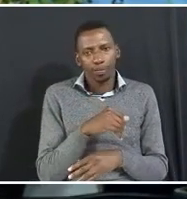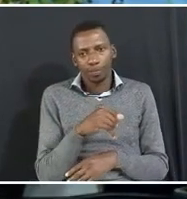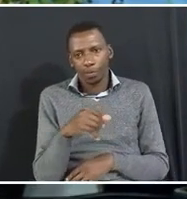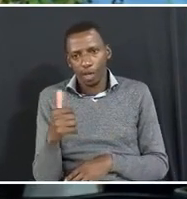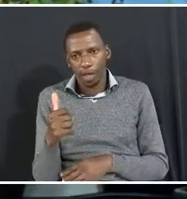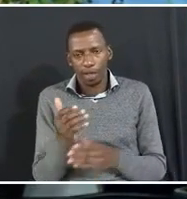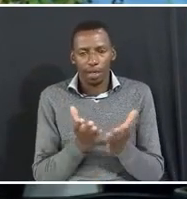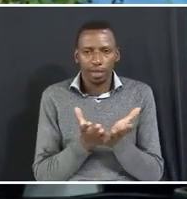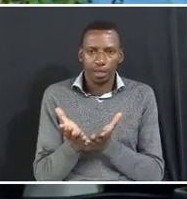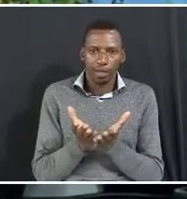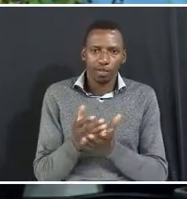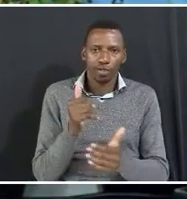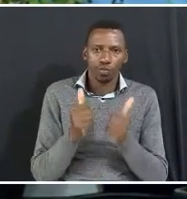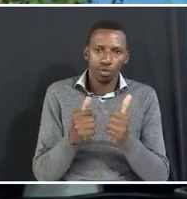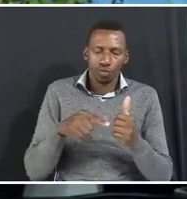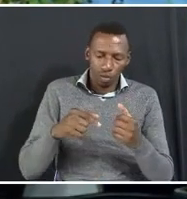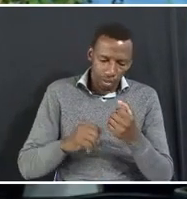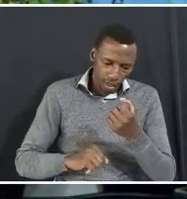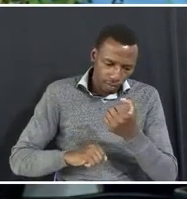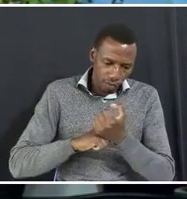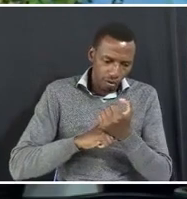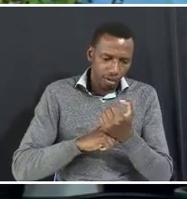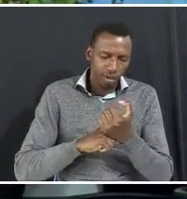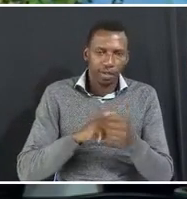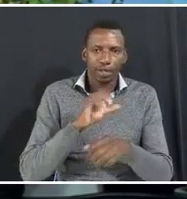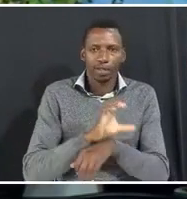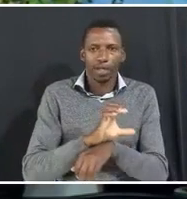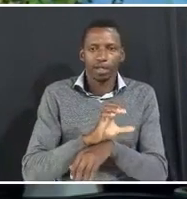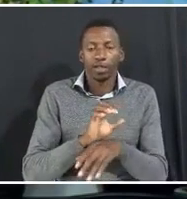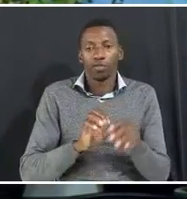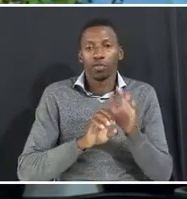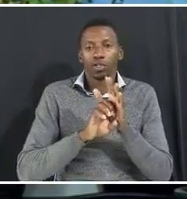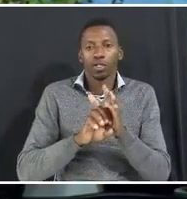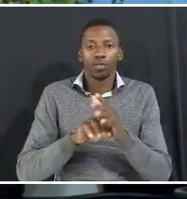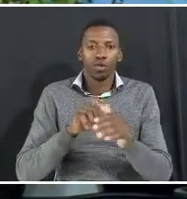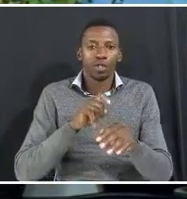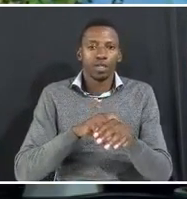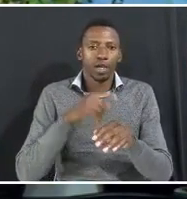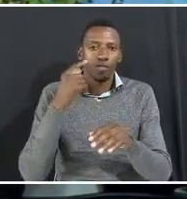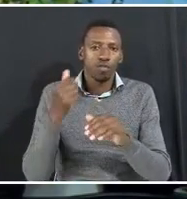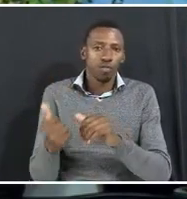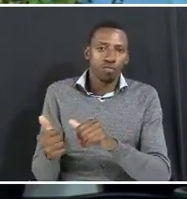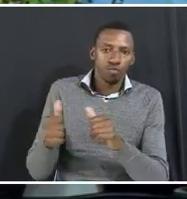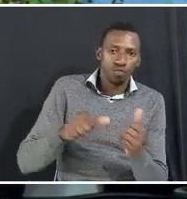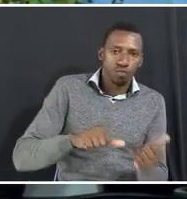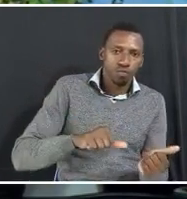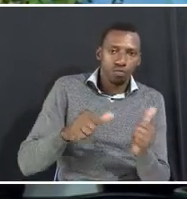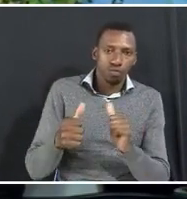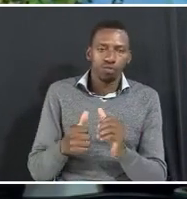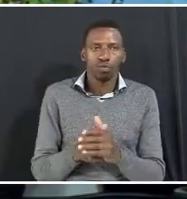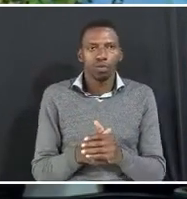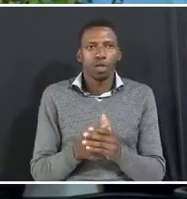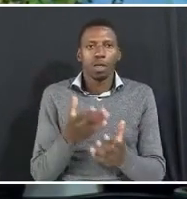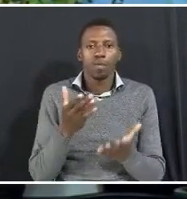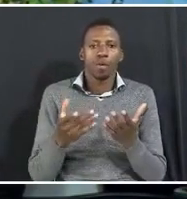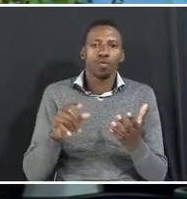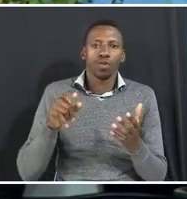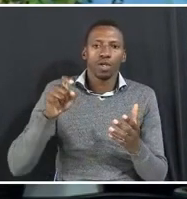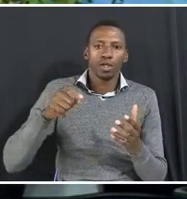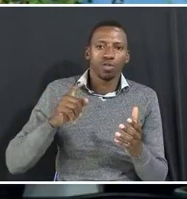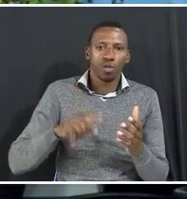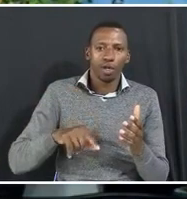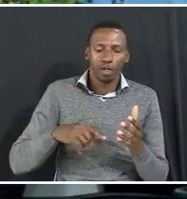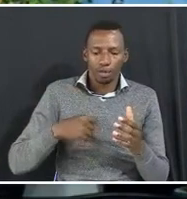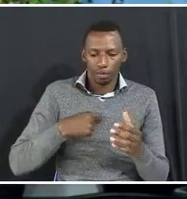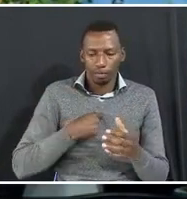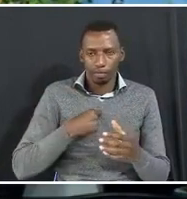other services that we support the church with. For example, during baptism, we may have needs for gowns because